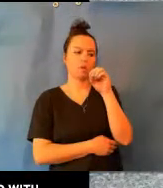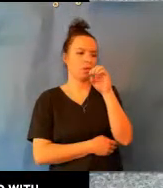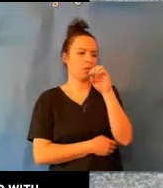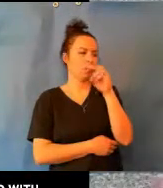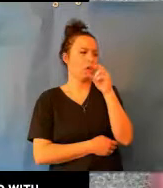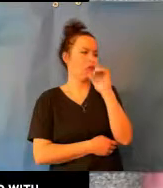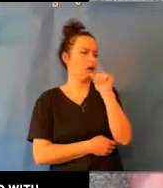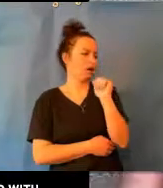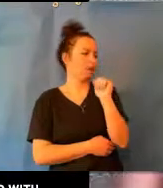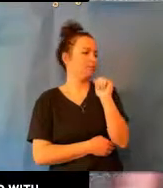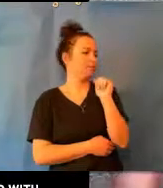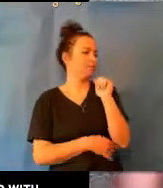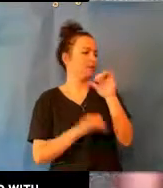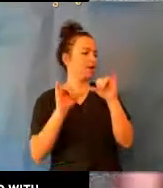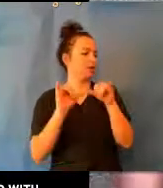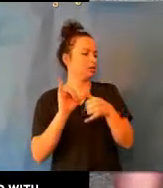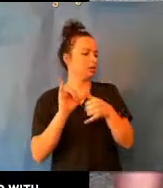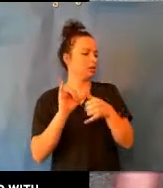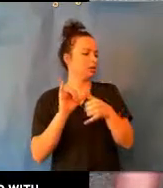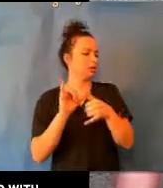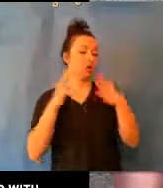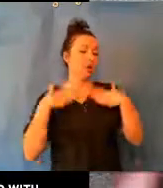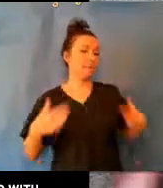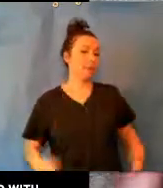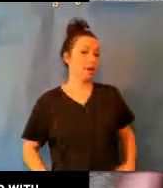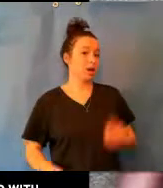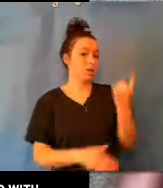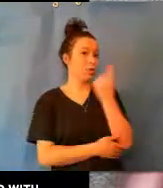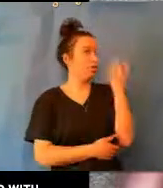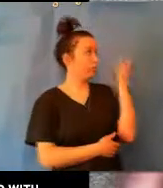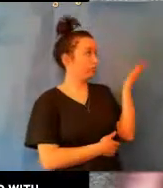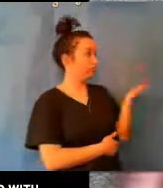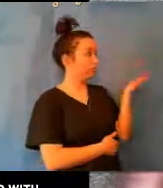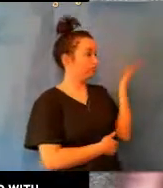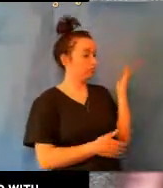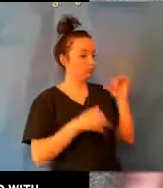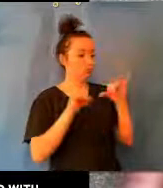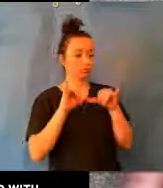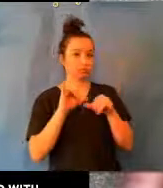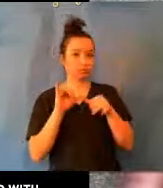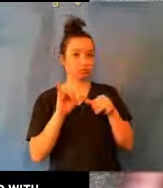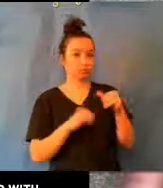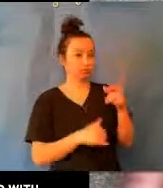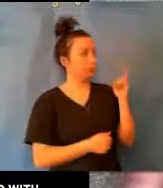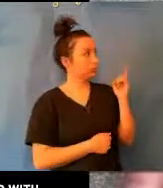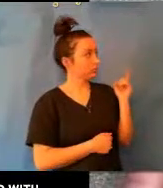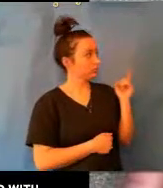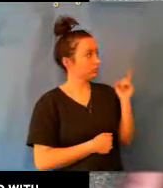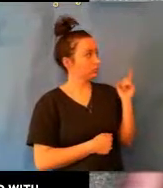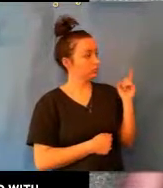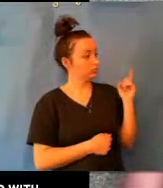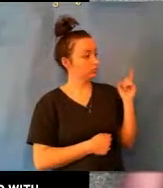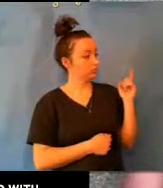So let's make sure we just measure his body and not the tree. So I'm going to start with our little paper clips. Remember, we've got to start